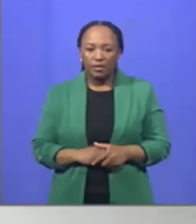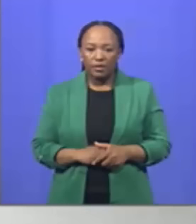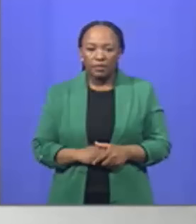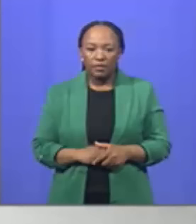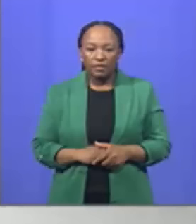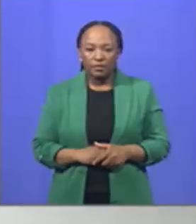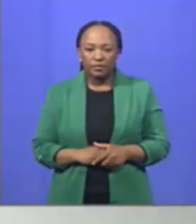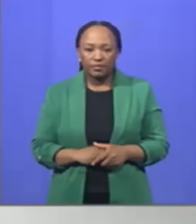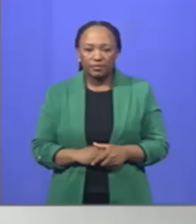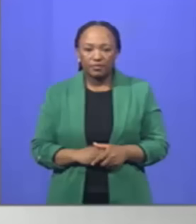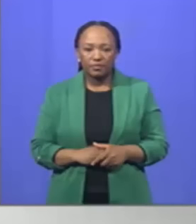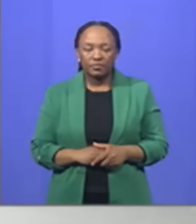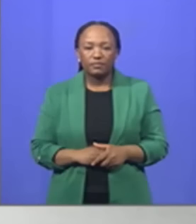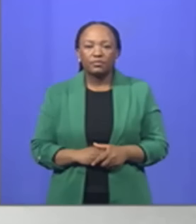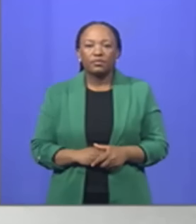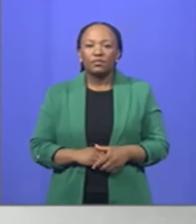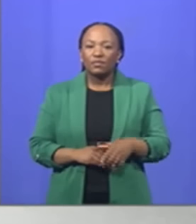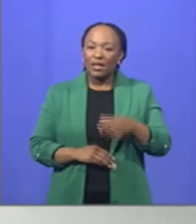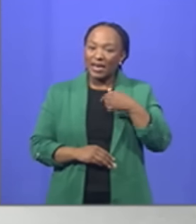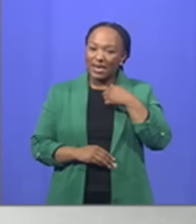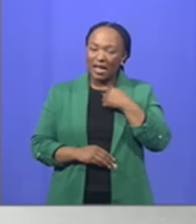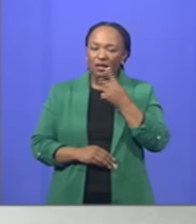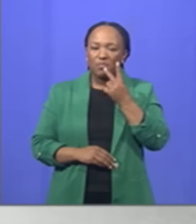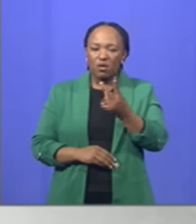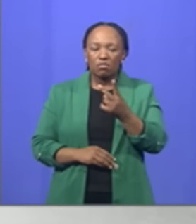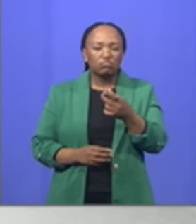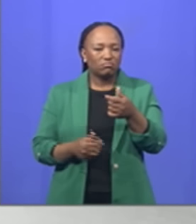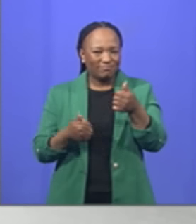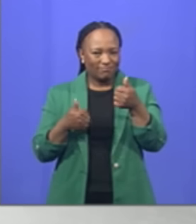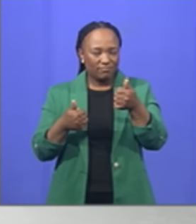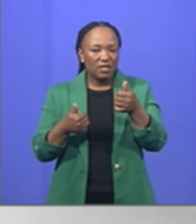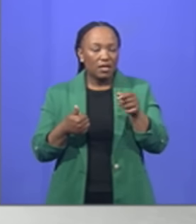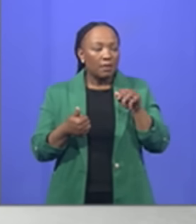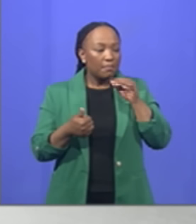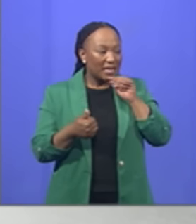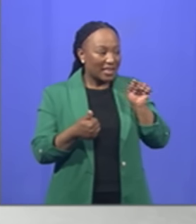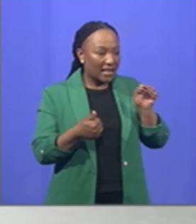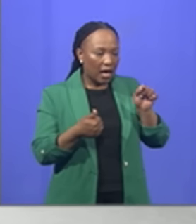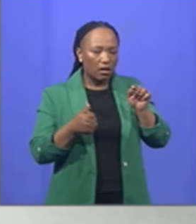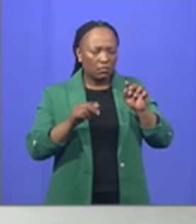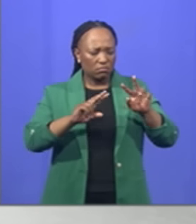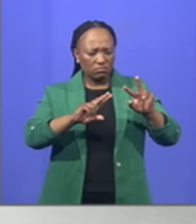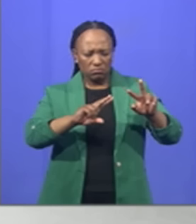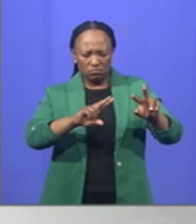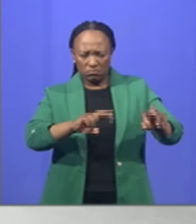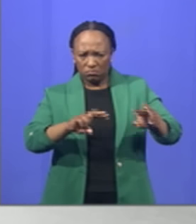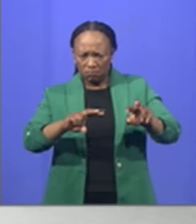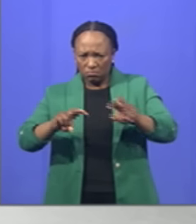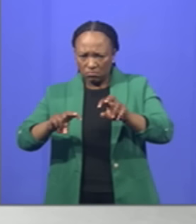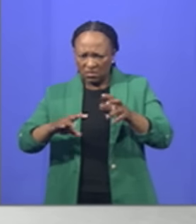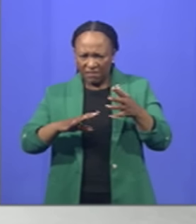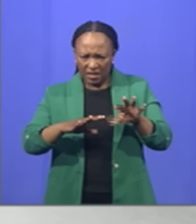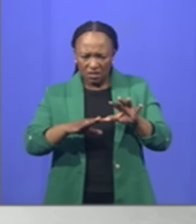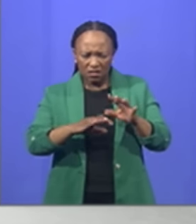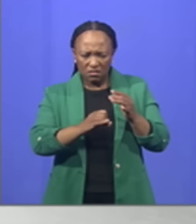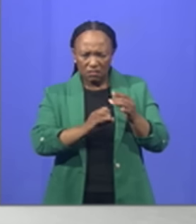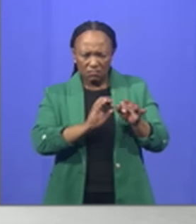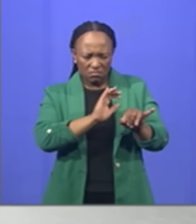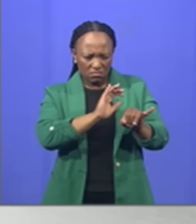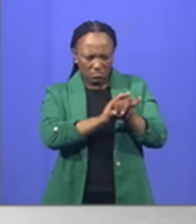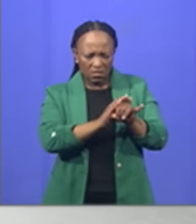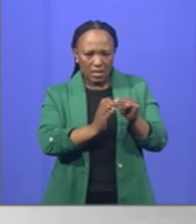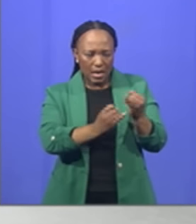Ke bona ile tshotso fela e siameng ka gore go ra gore ba batlisitse ba kgonne go bona gore diphoso di fo kae. Mathata ke gore jaanong batho